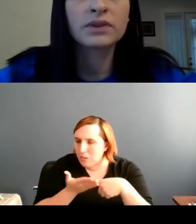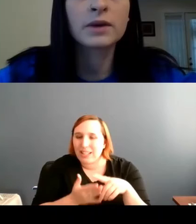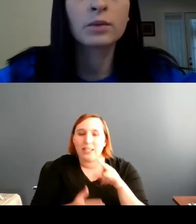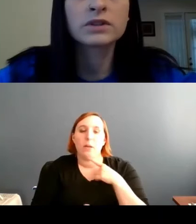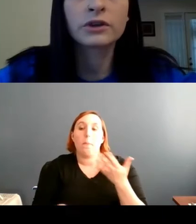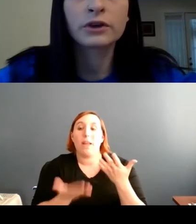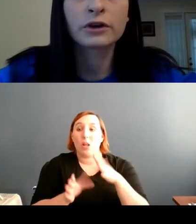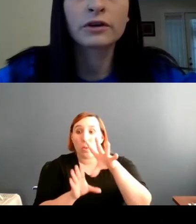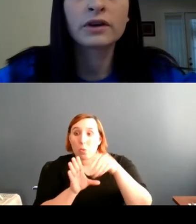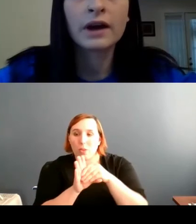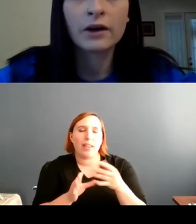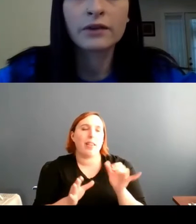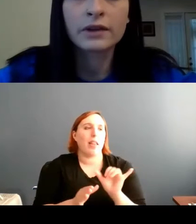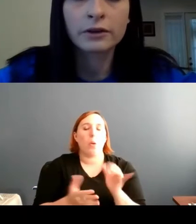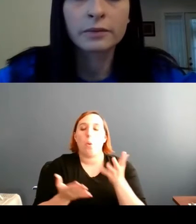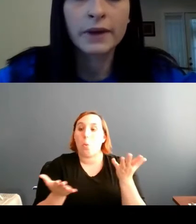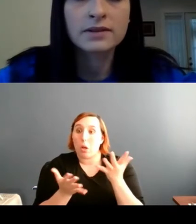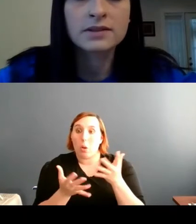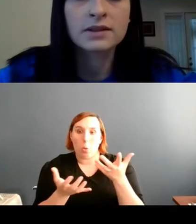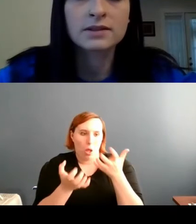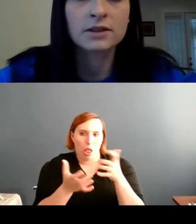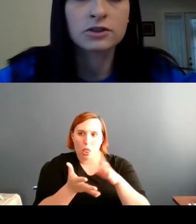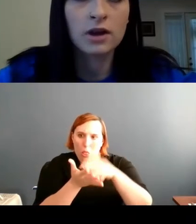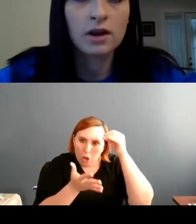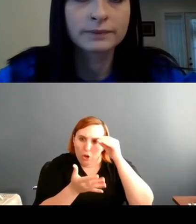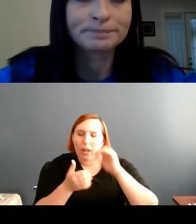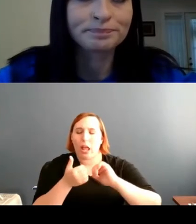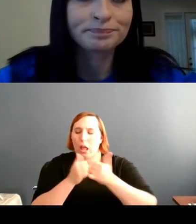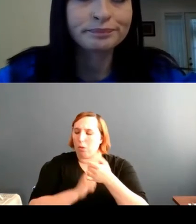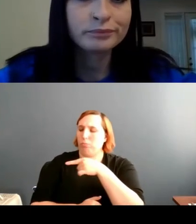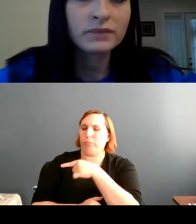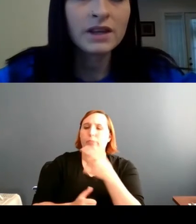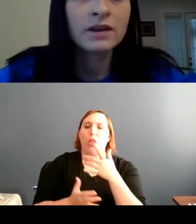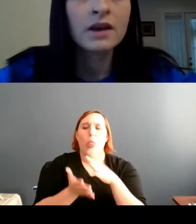like what they want to learn, how they learn best, etc.